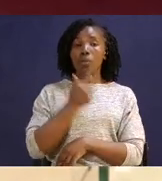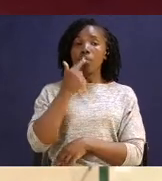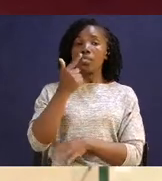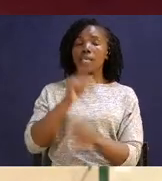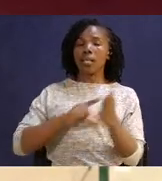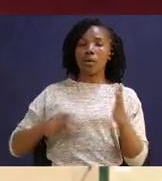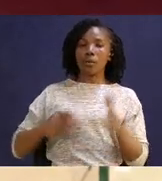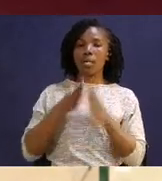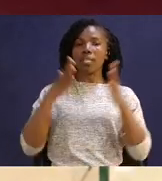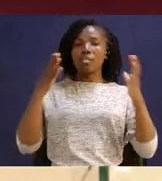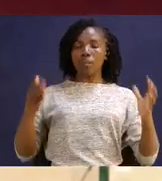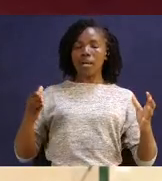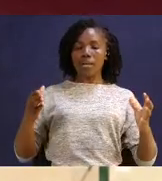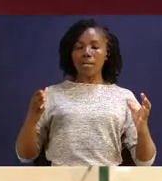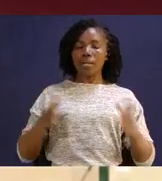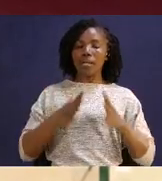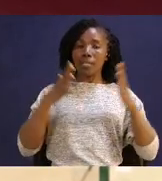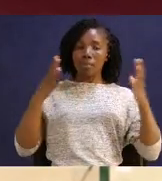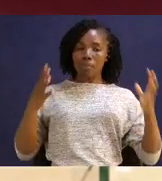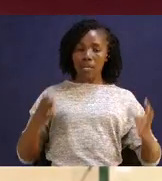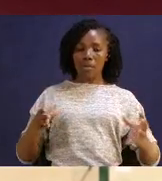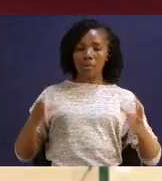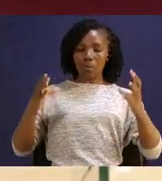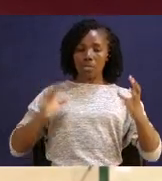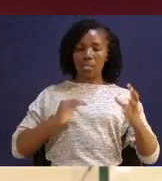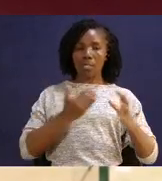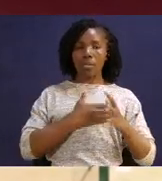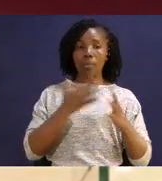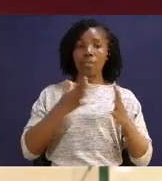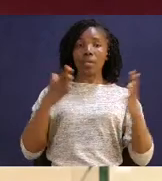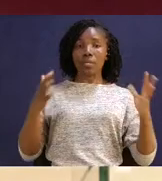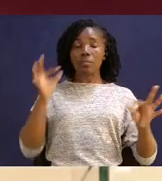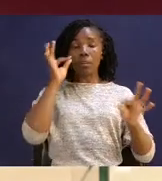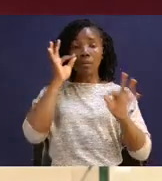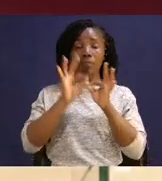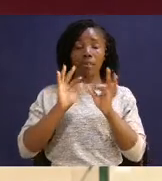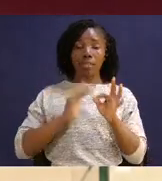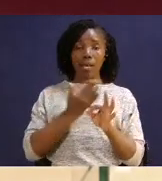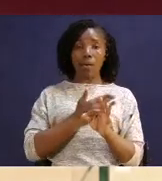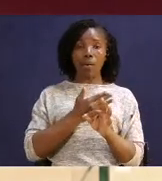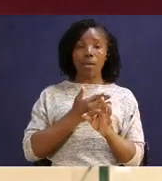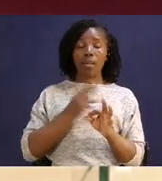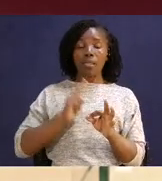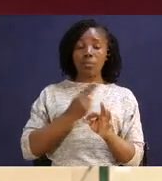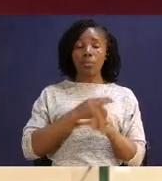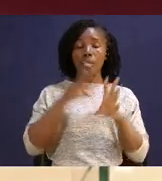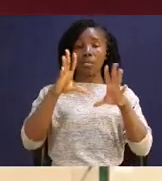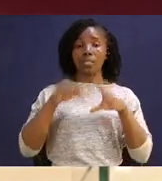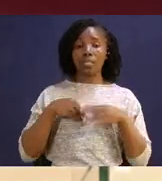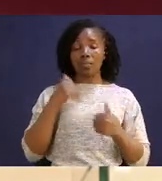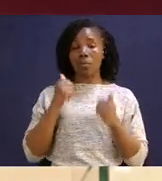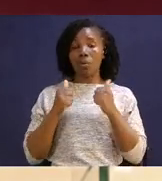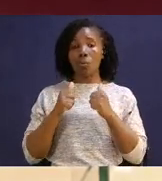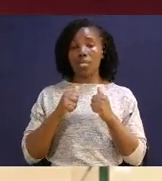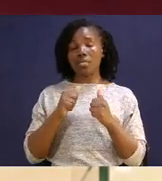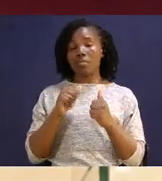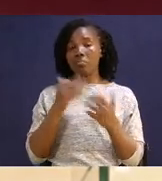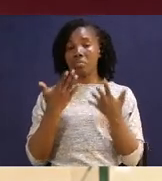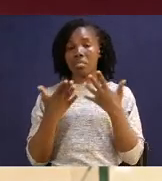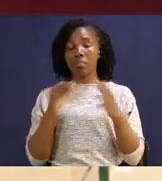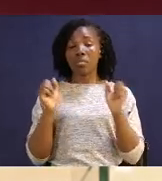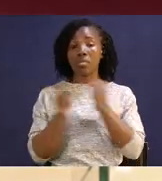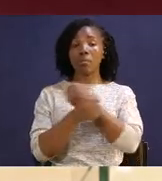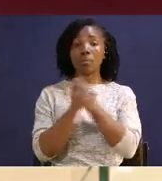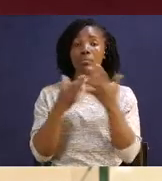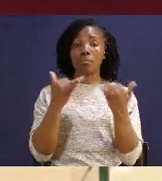containers. Expand our faith that we may receive that which looks impossible. And so tonight,